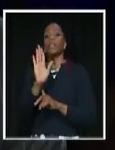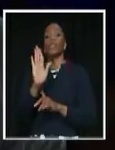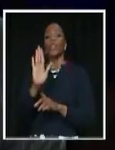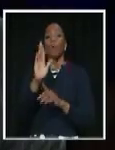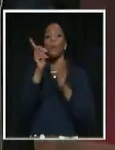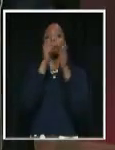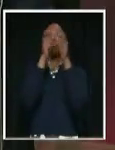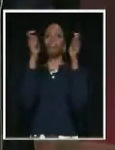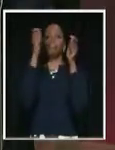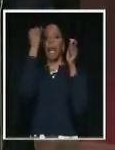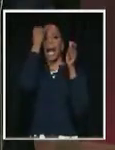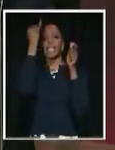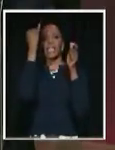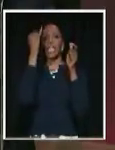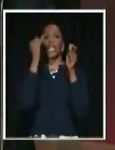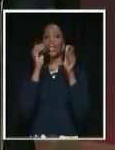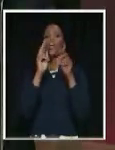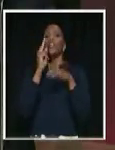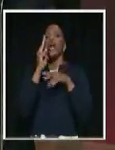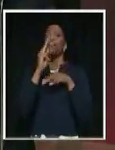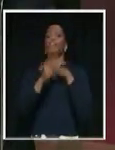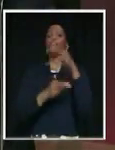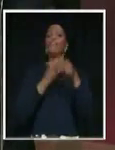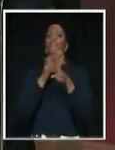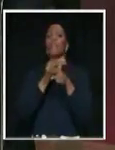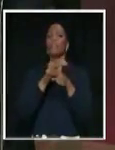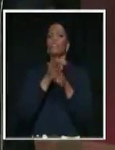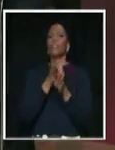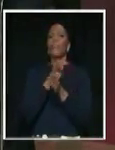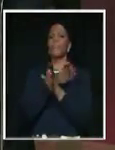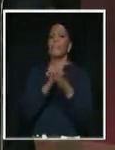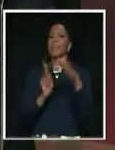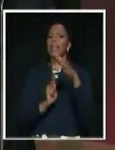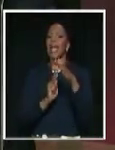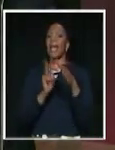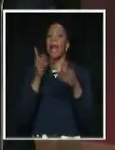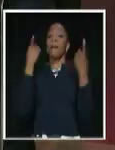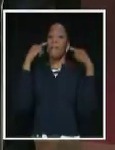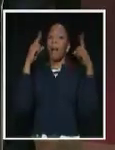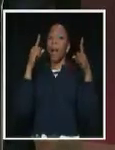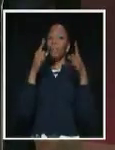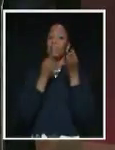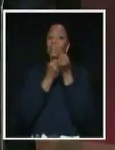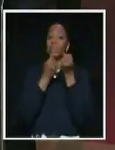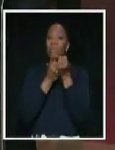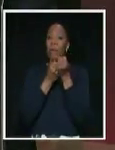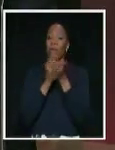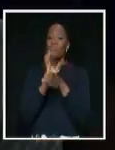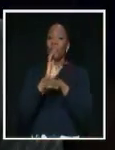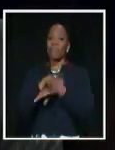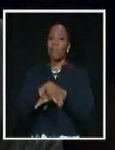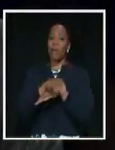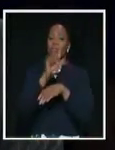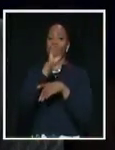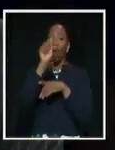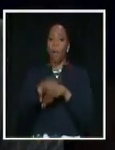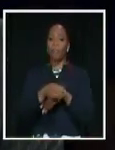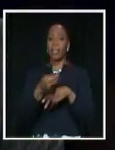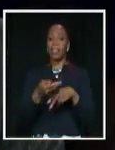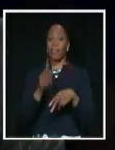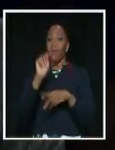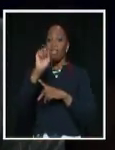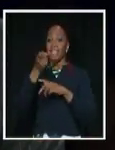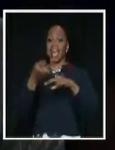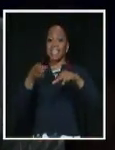idea, universal pre-K, and you say popular support will force Albany to raise taxes on people making $500,000 a